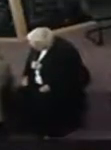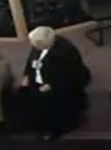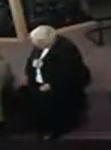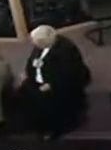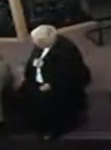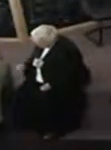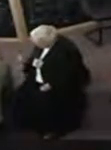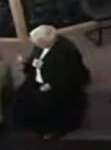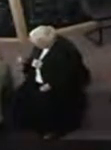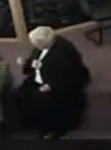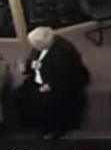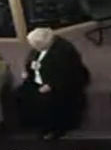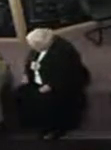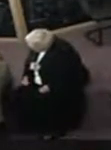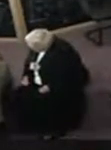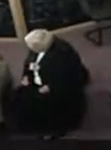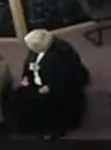grace.